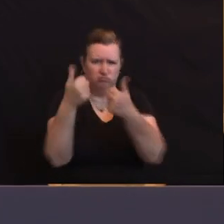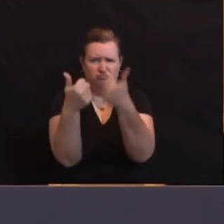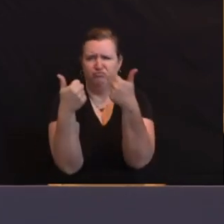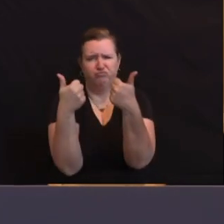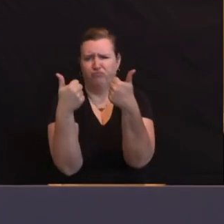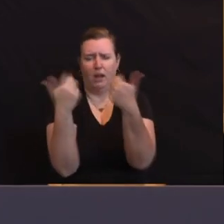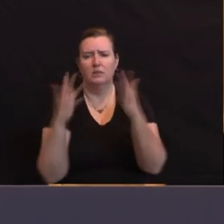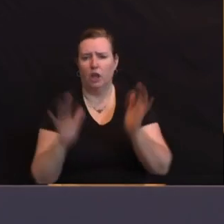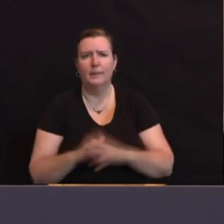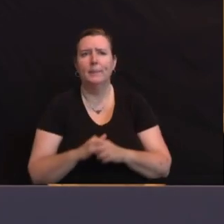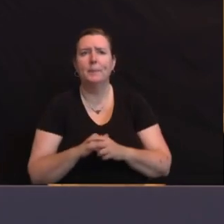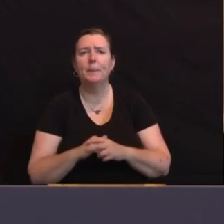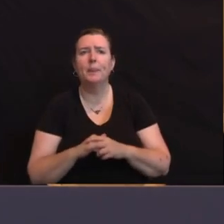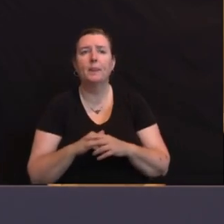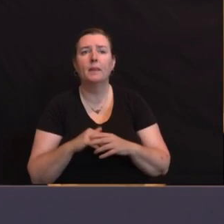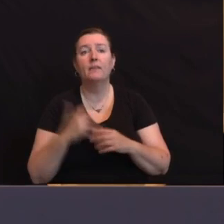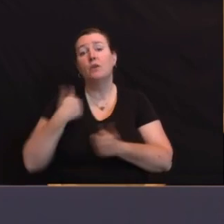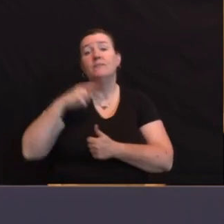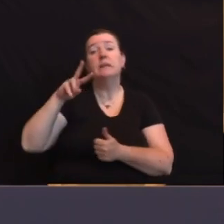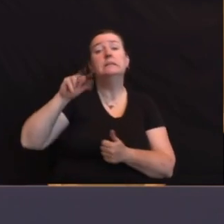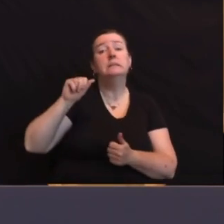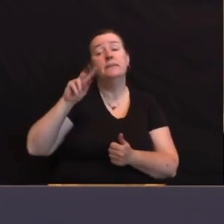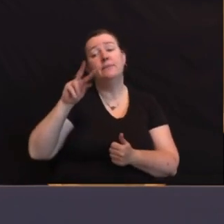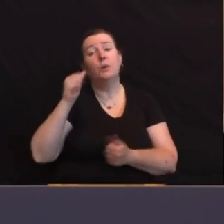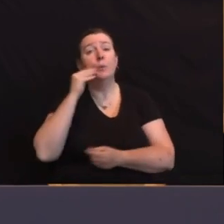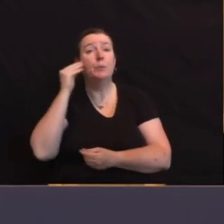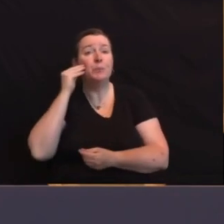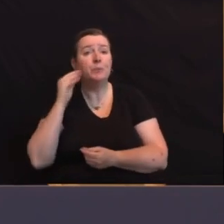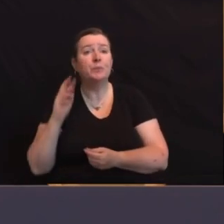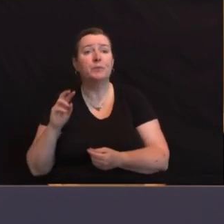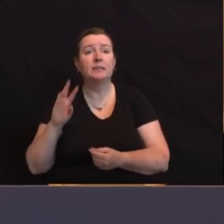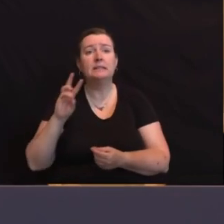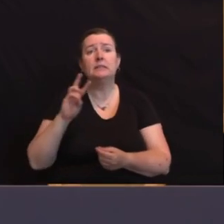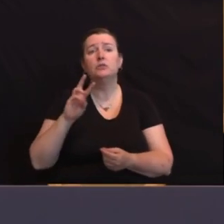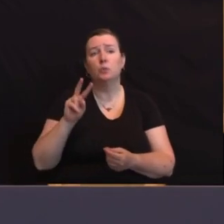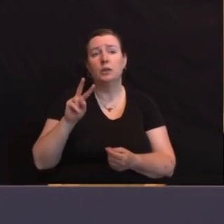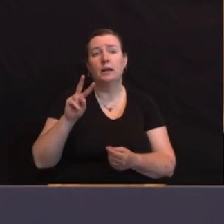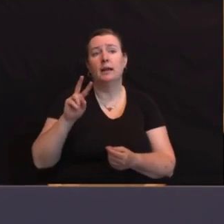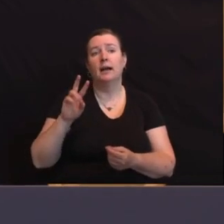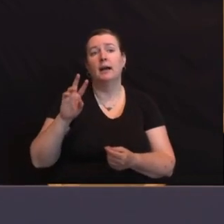I would just say on the veterans' homes, I mentioned a minute ago, 62, 81, 3 are the first three numbers.